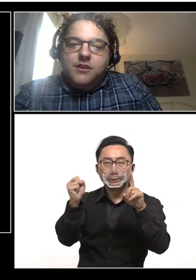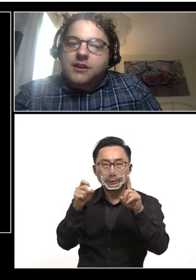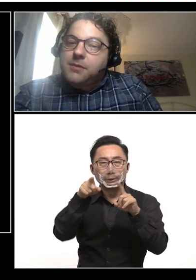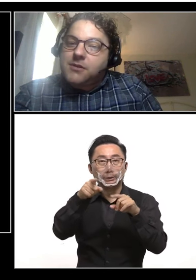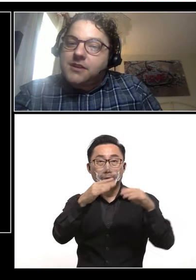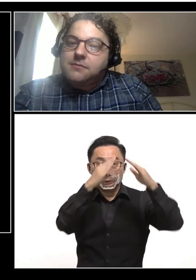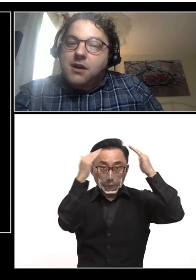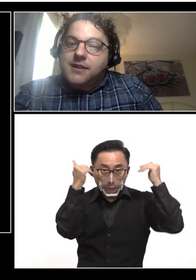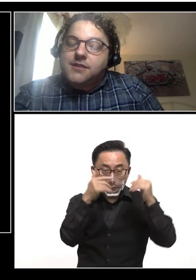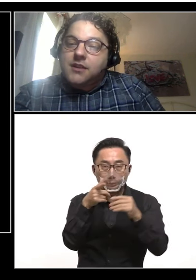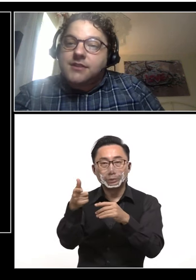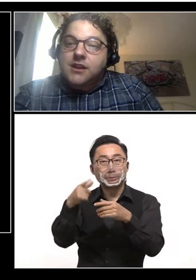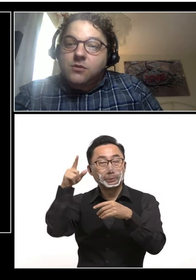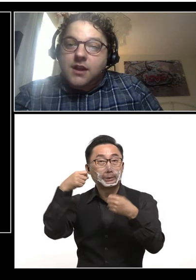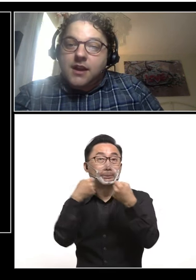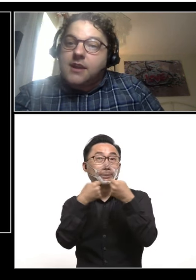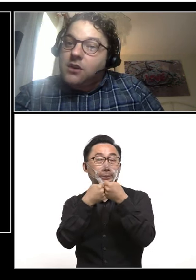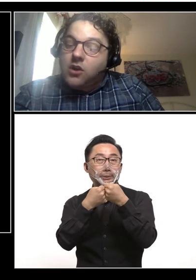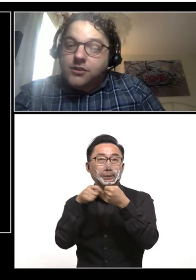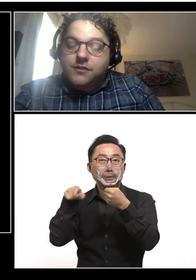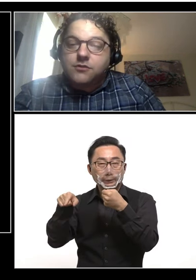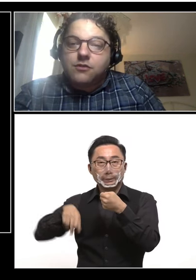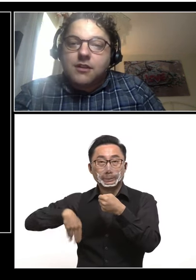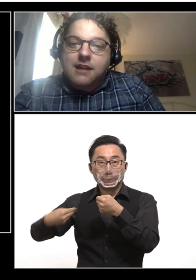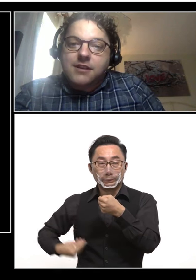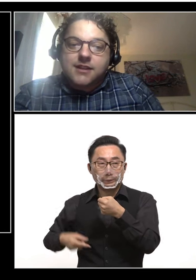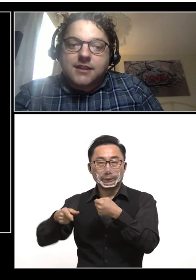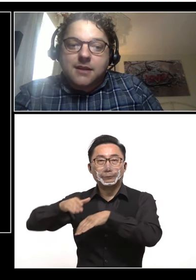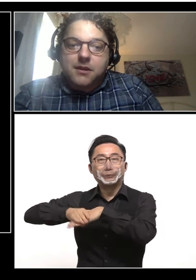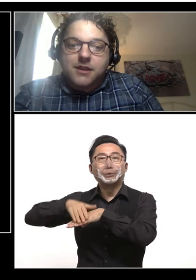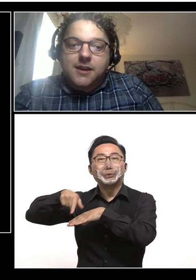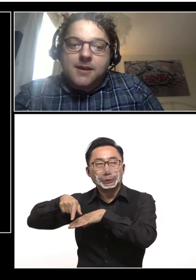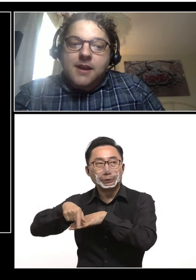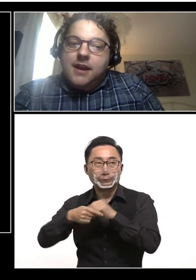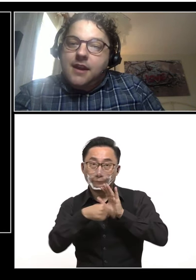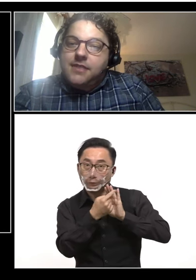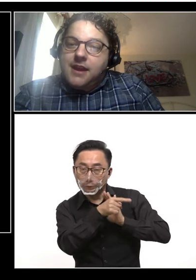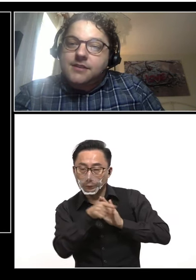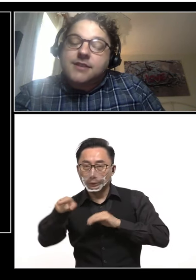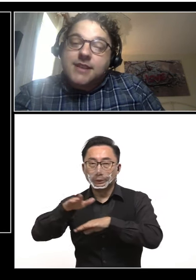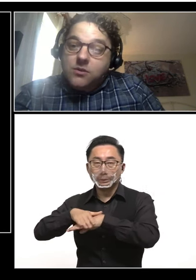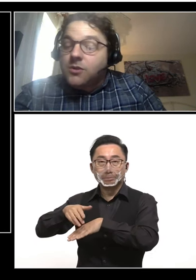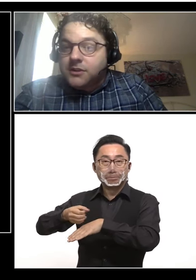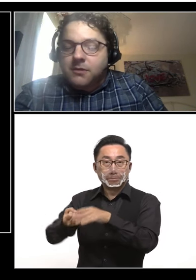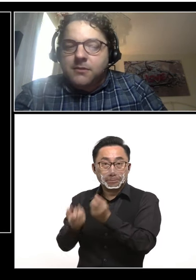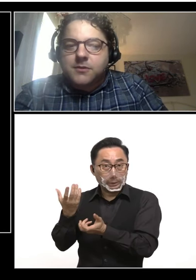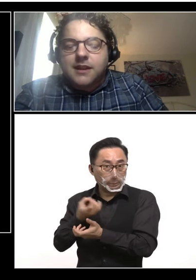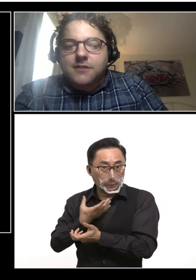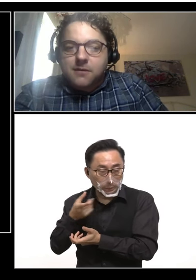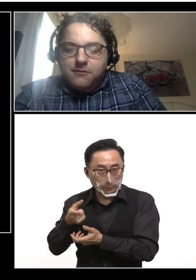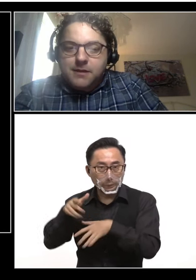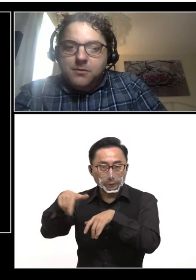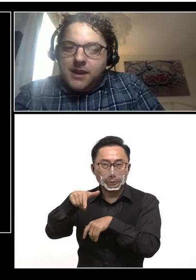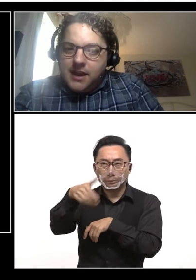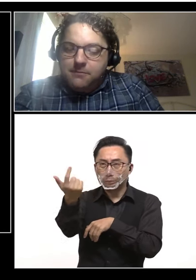the unexploded mines are still in a lot of those rural areas in Cambodia. And that still causes problems. We still have a